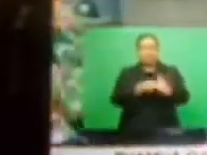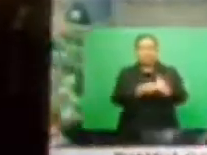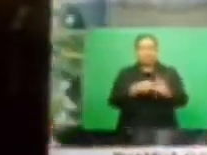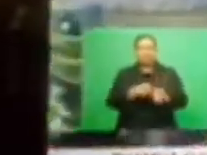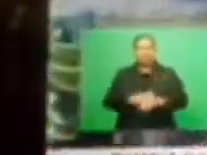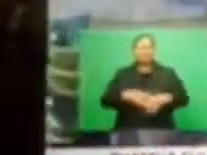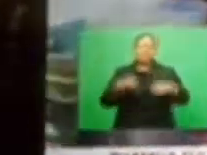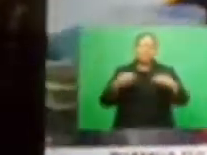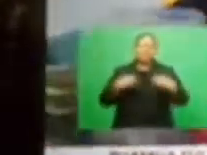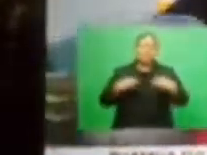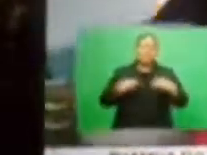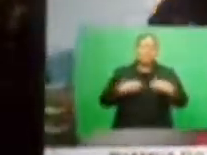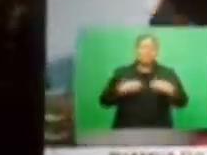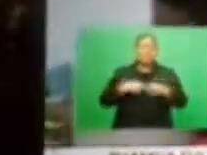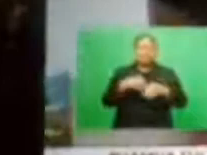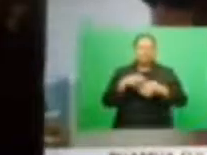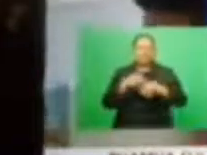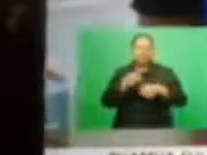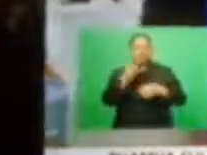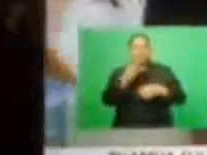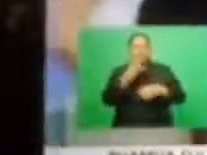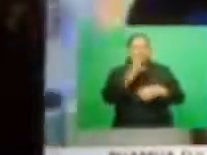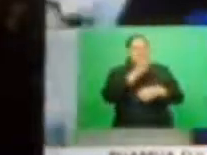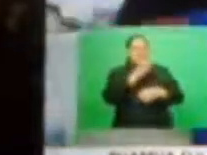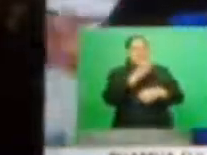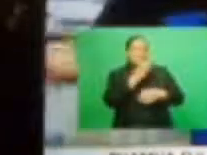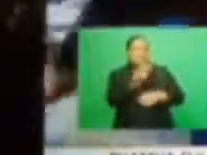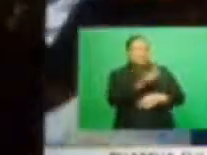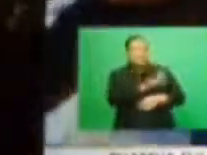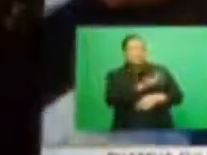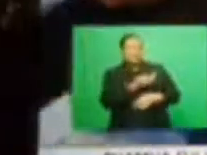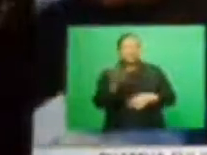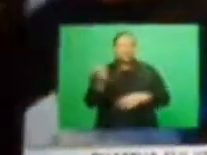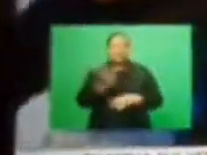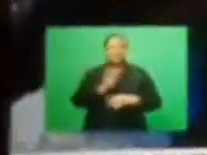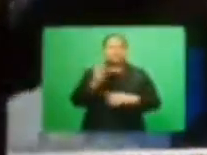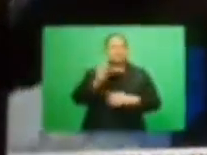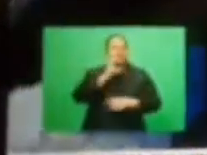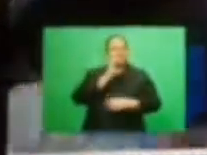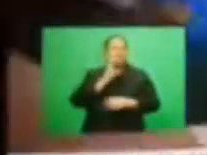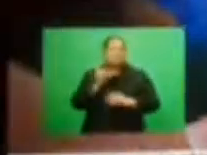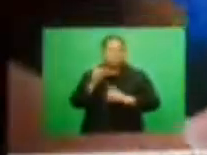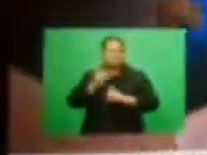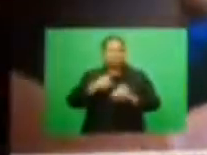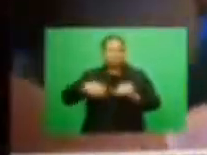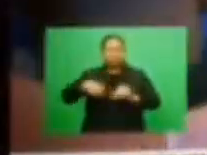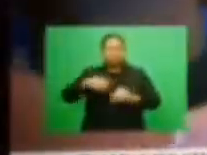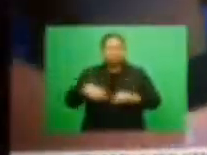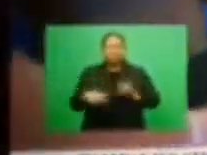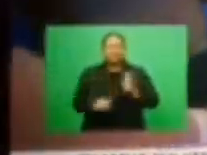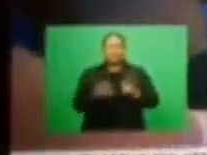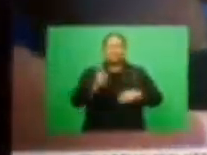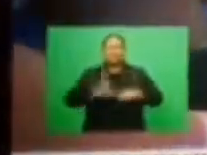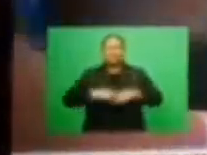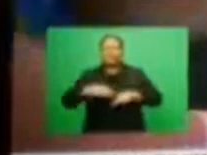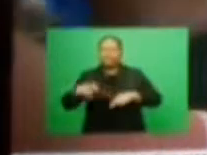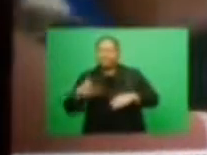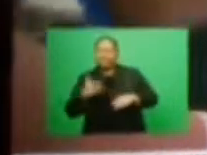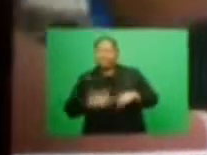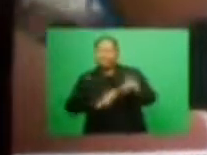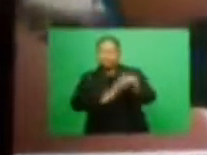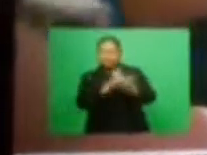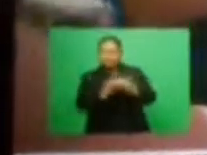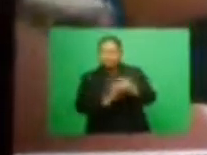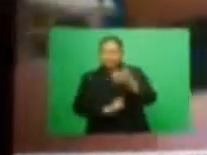business rather, owned by two cousins, is thriving in the capital. Co-owner Hans Fatiaki says the pandemic has caused them